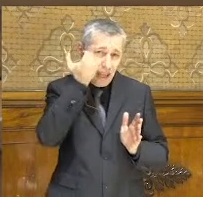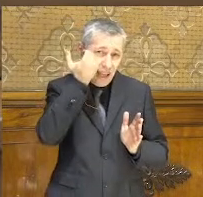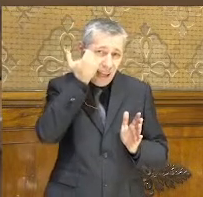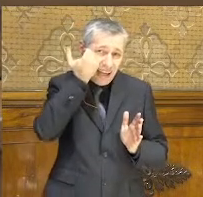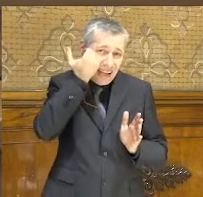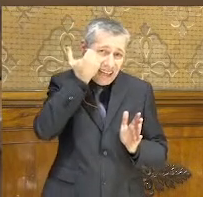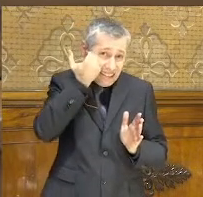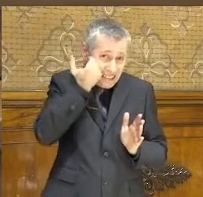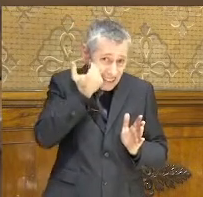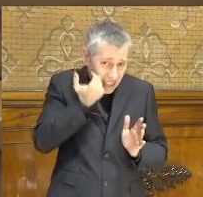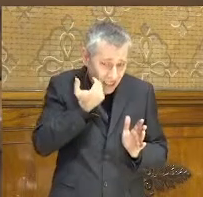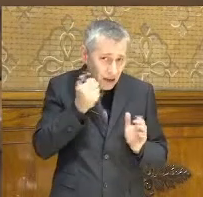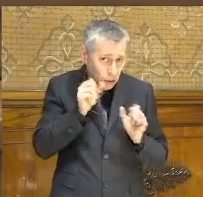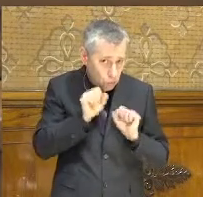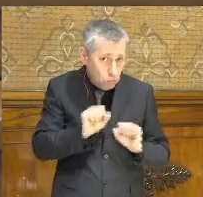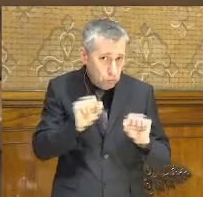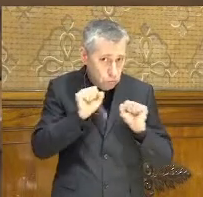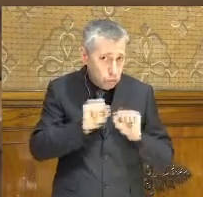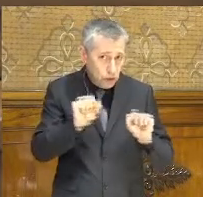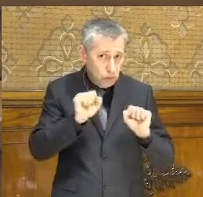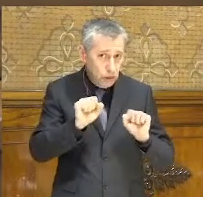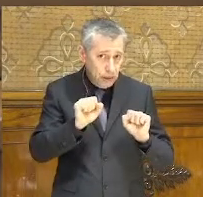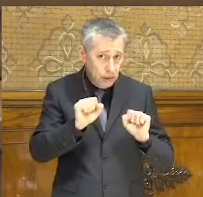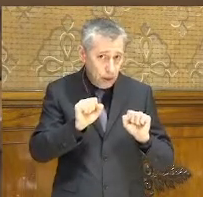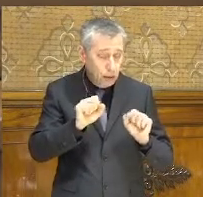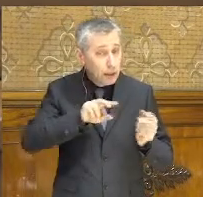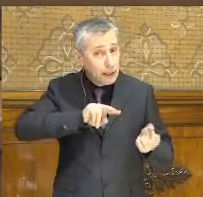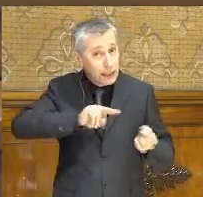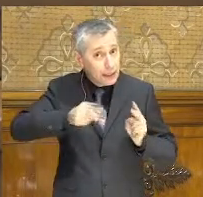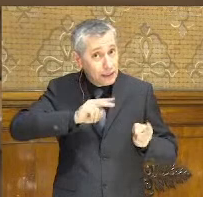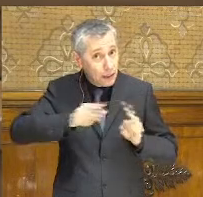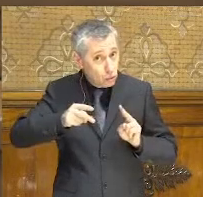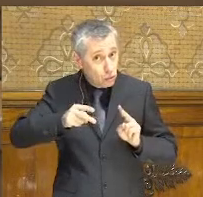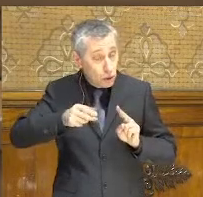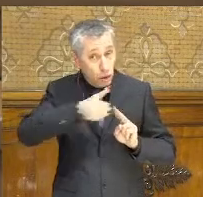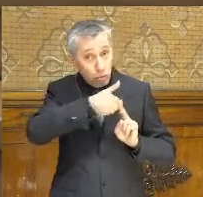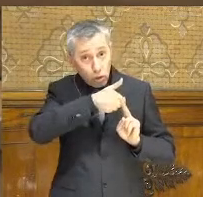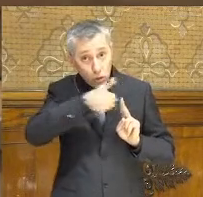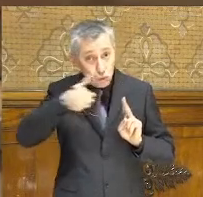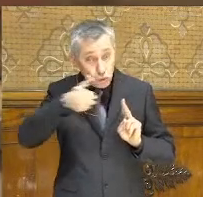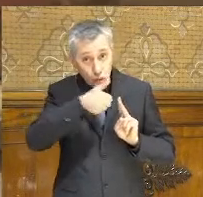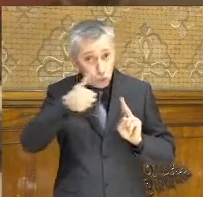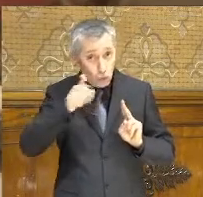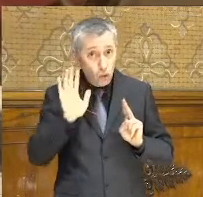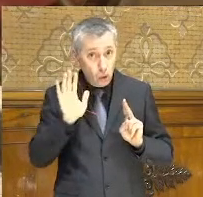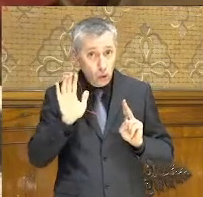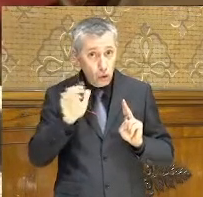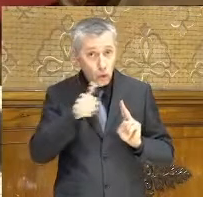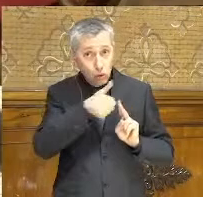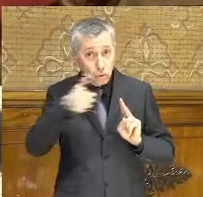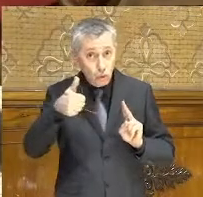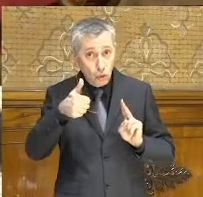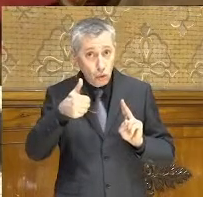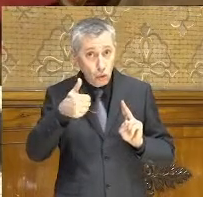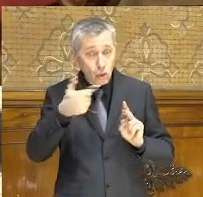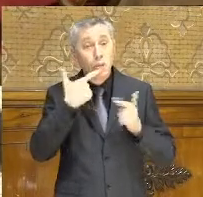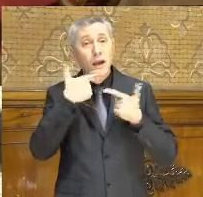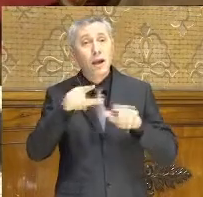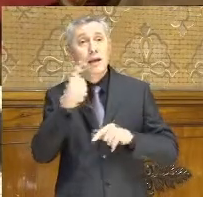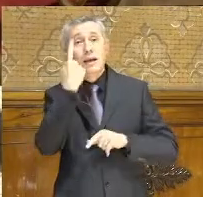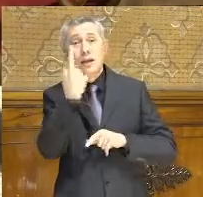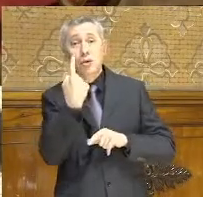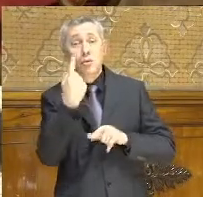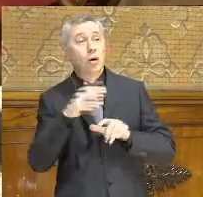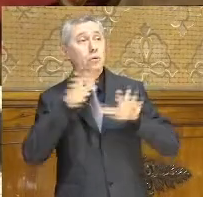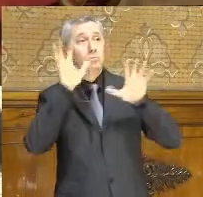the possibility of translating and not only speaking a dominating language? Now we are communicating